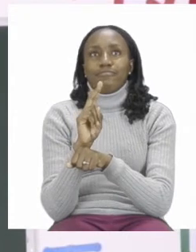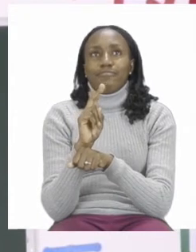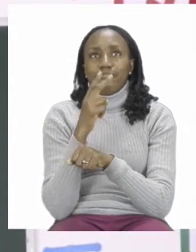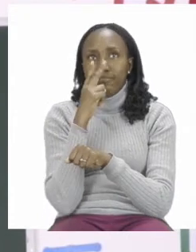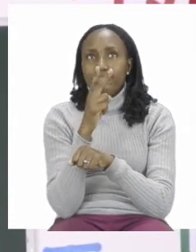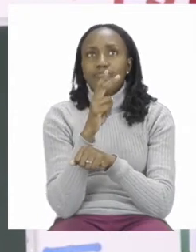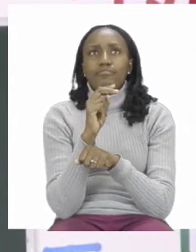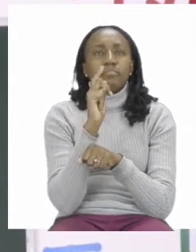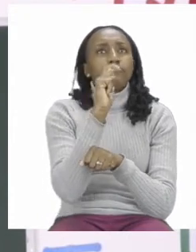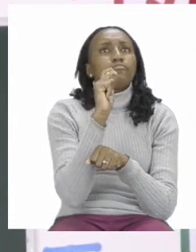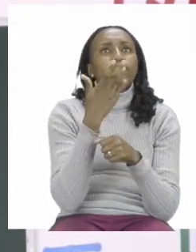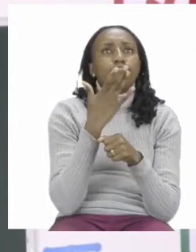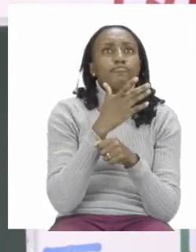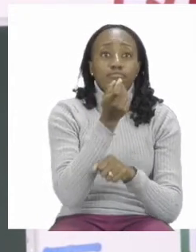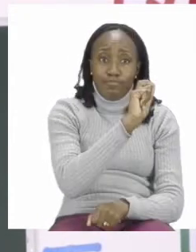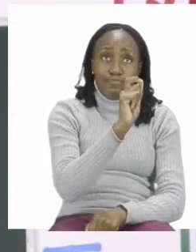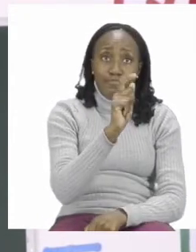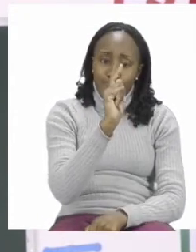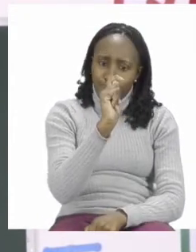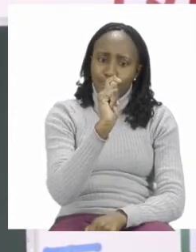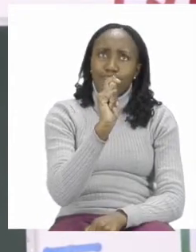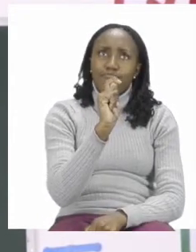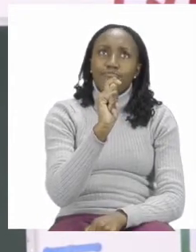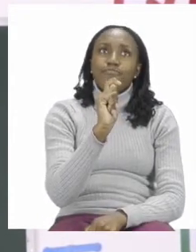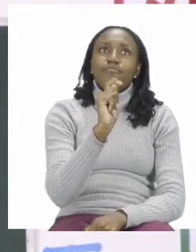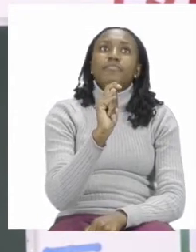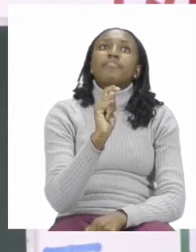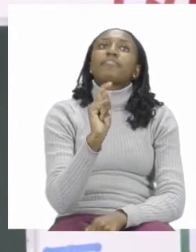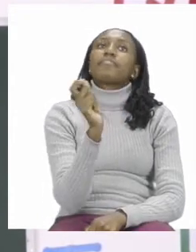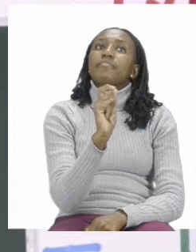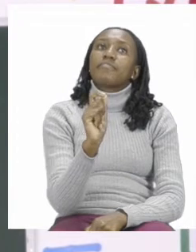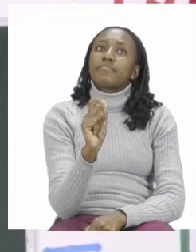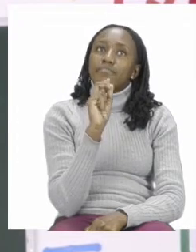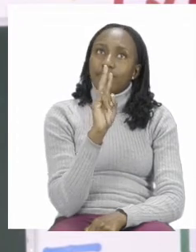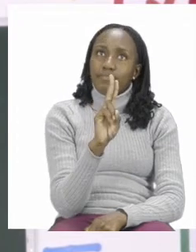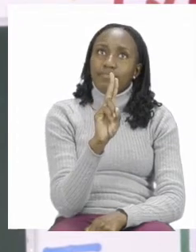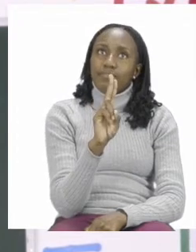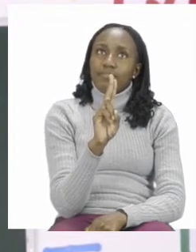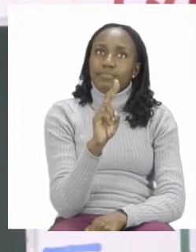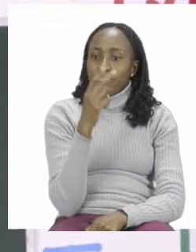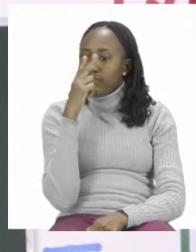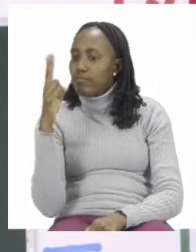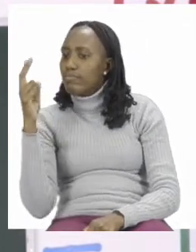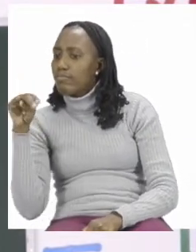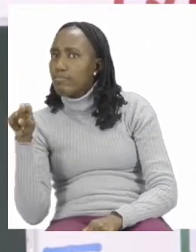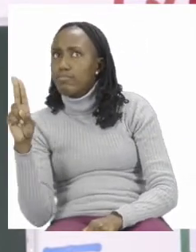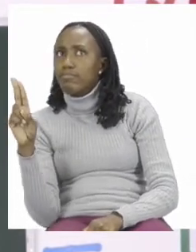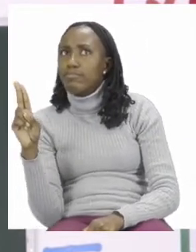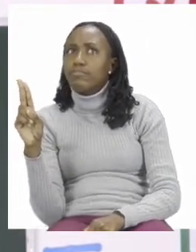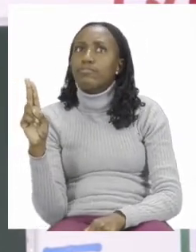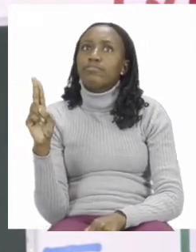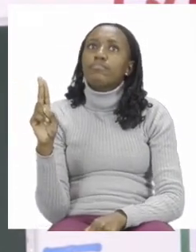here, that's the first number we are going to write. So here we will write two. And then for